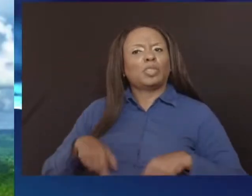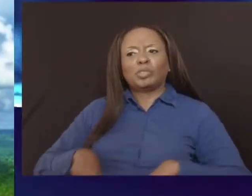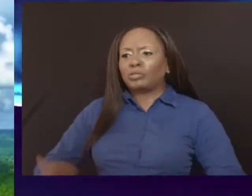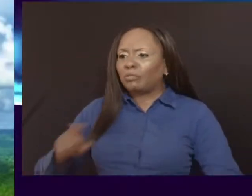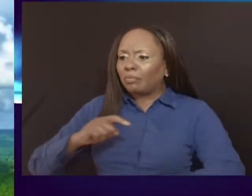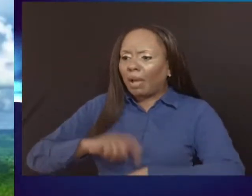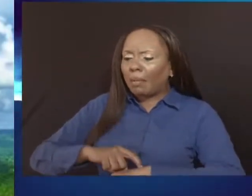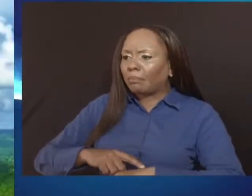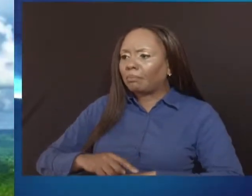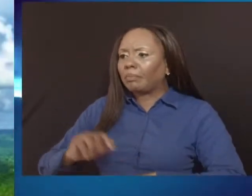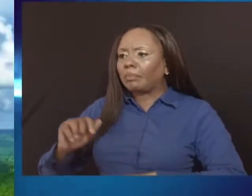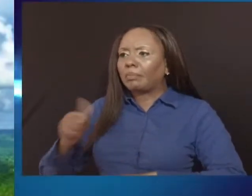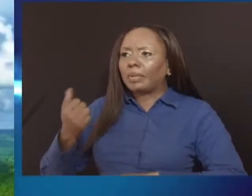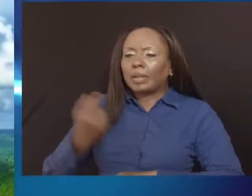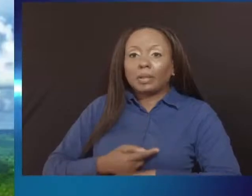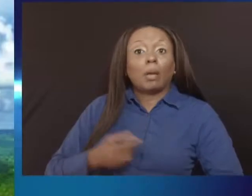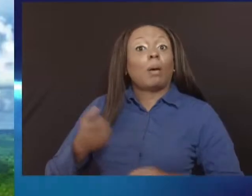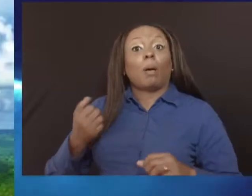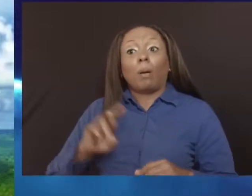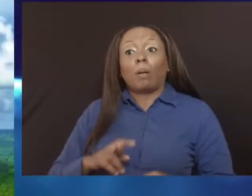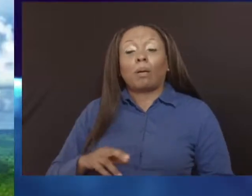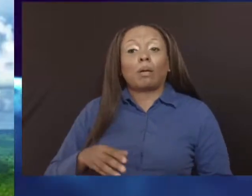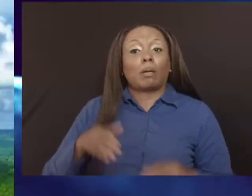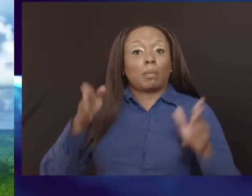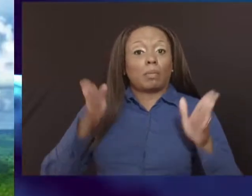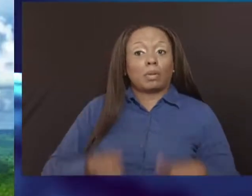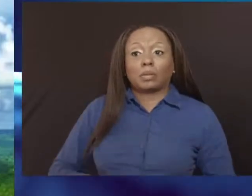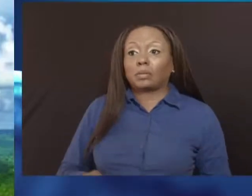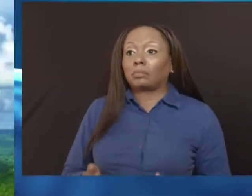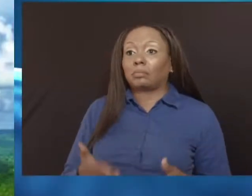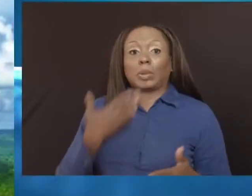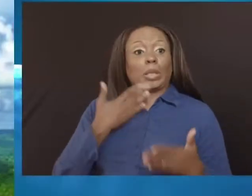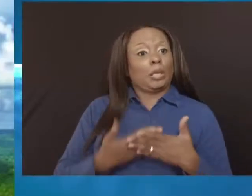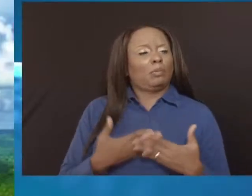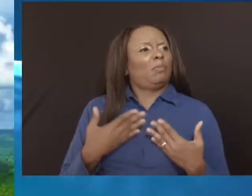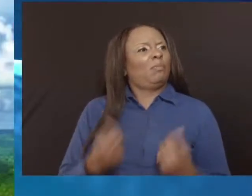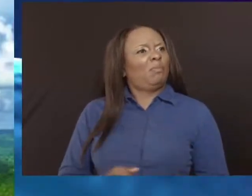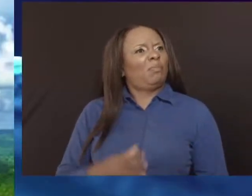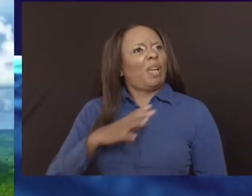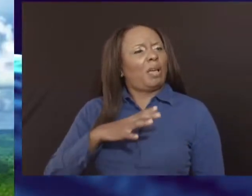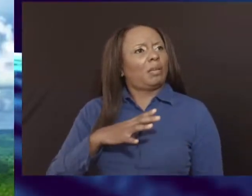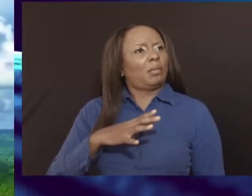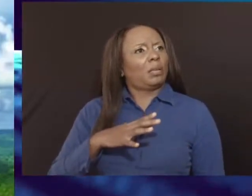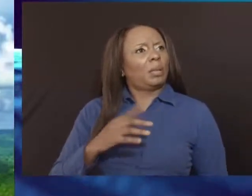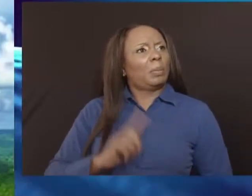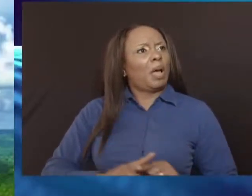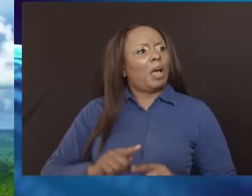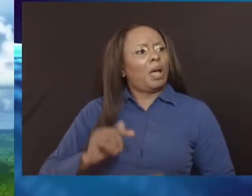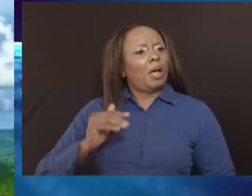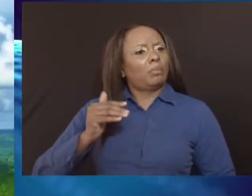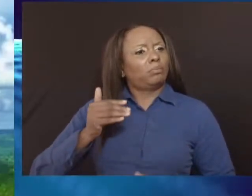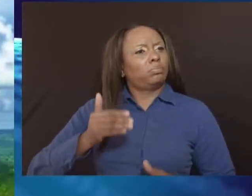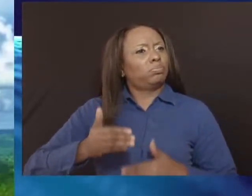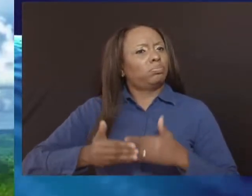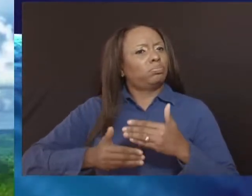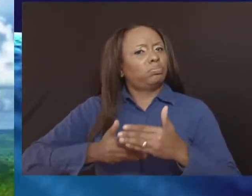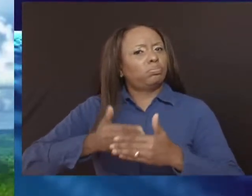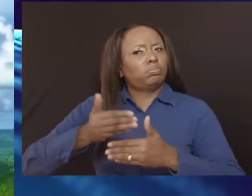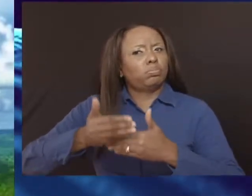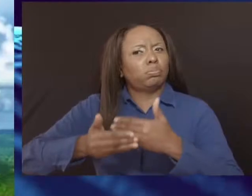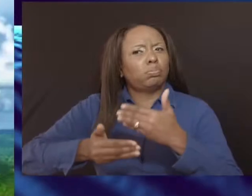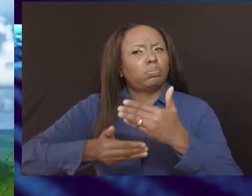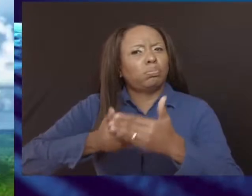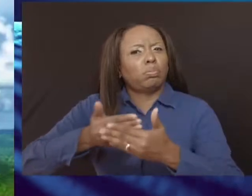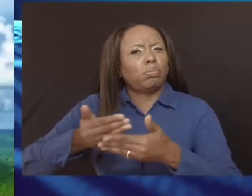have some persons who may start off very good, no symptoms, and then within a few days, their status may